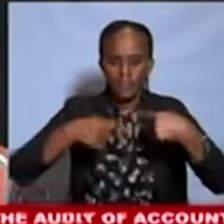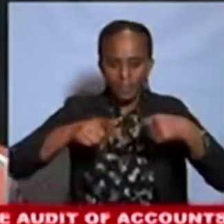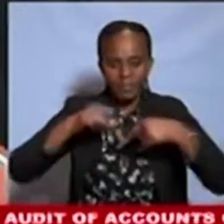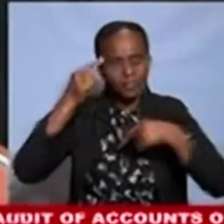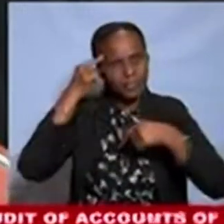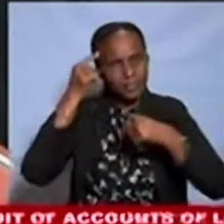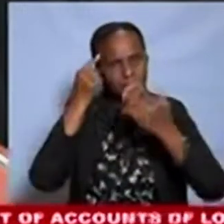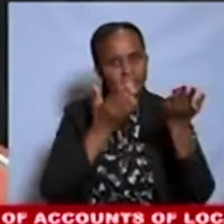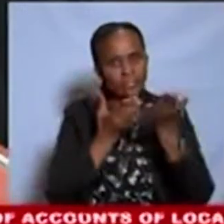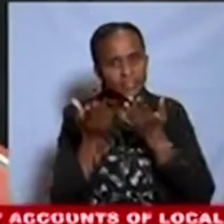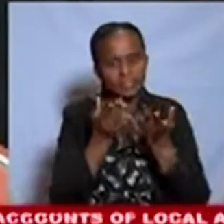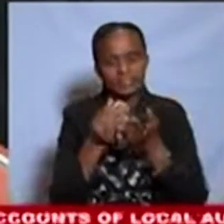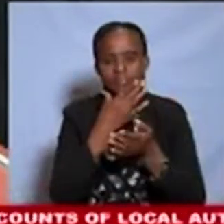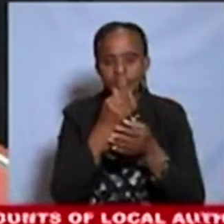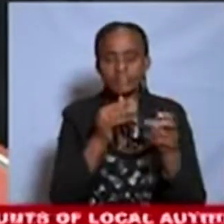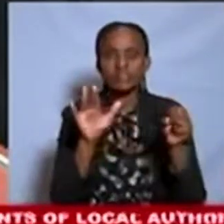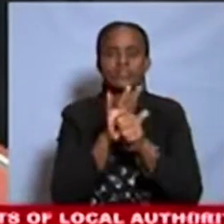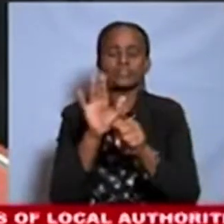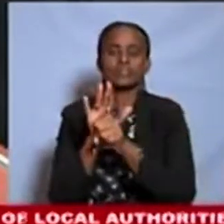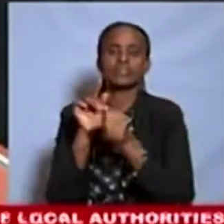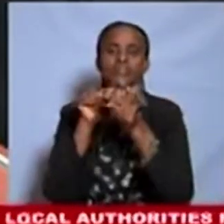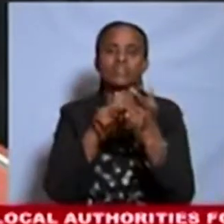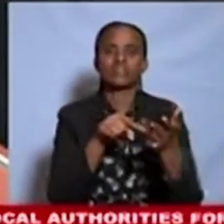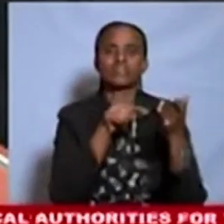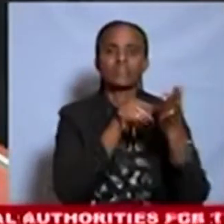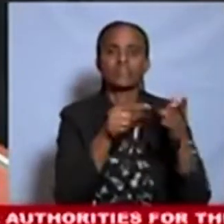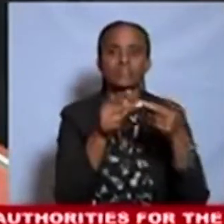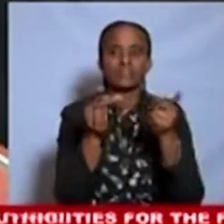fill these cited positions.